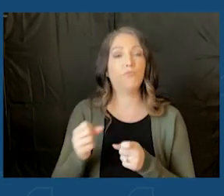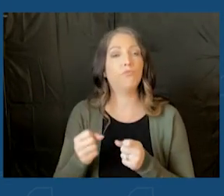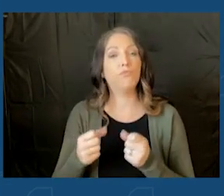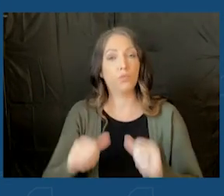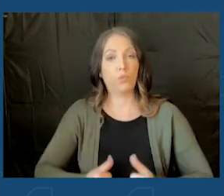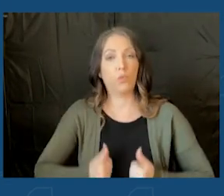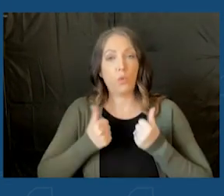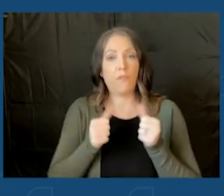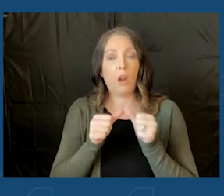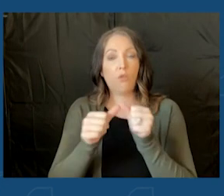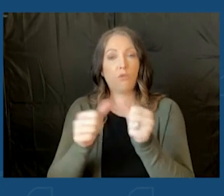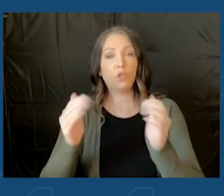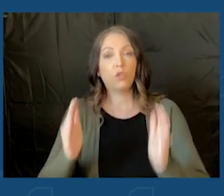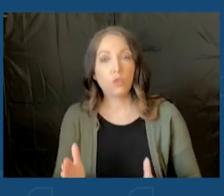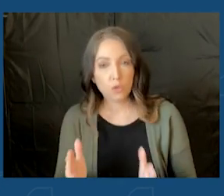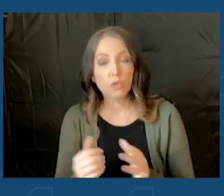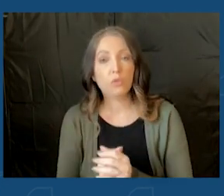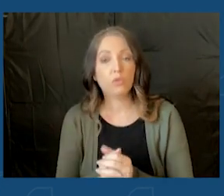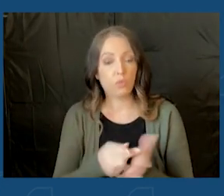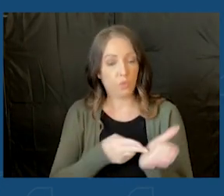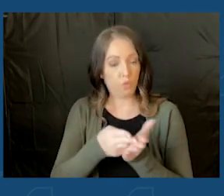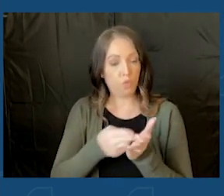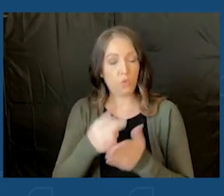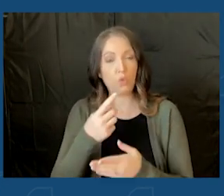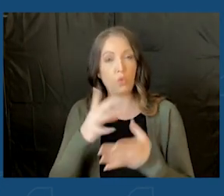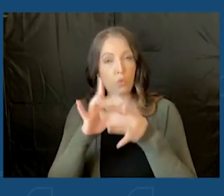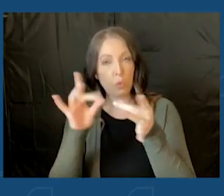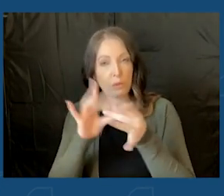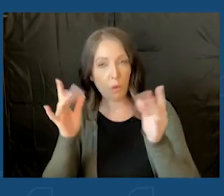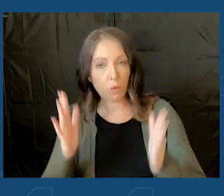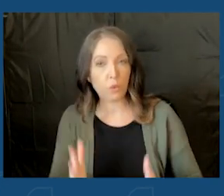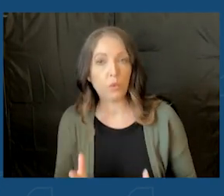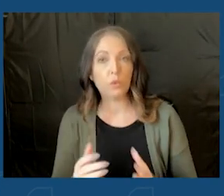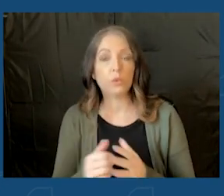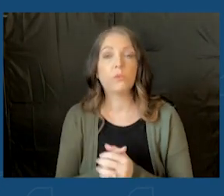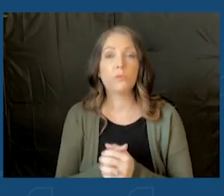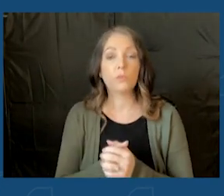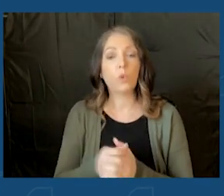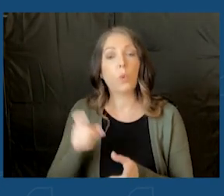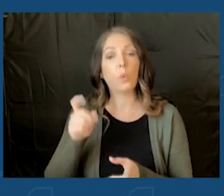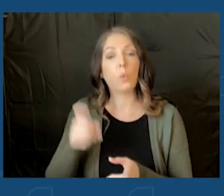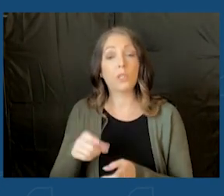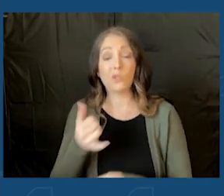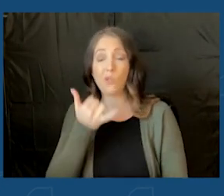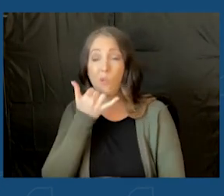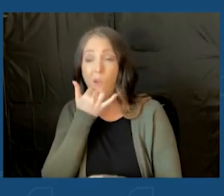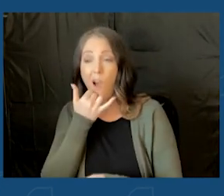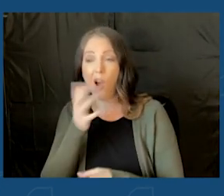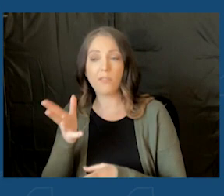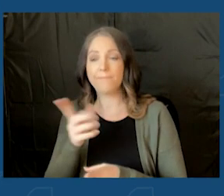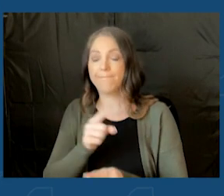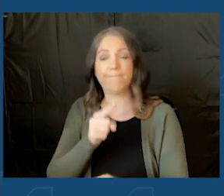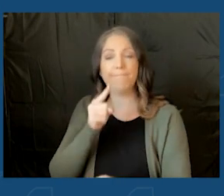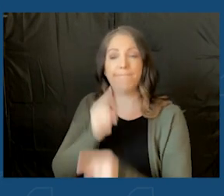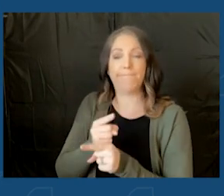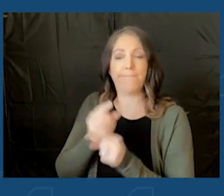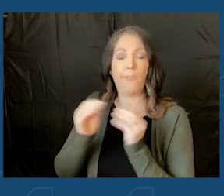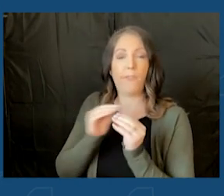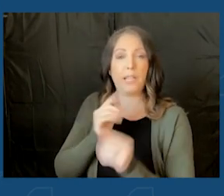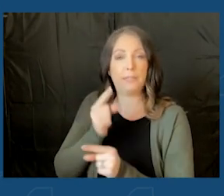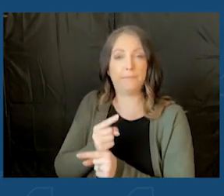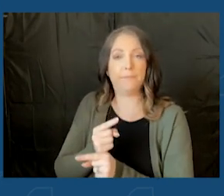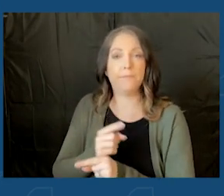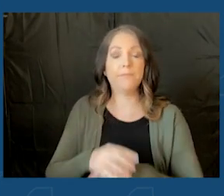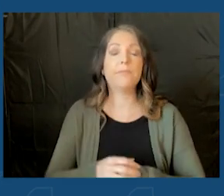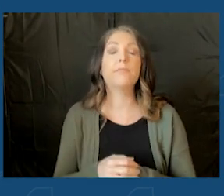that has existed for far too long. Because when it came to sexual assault, our